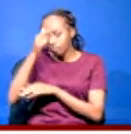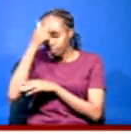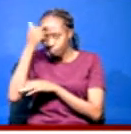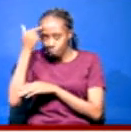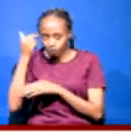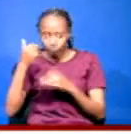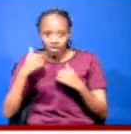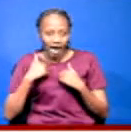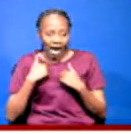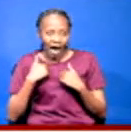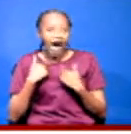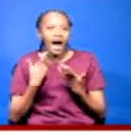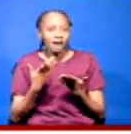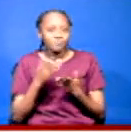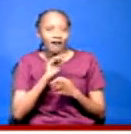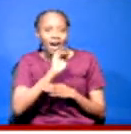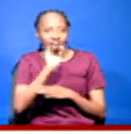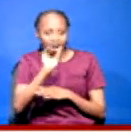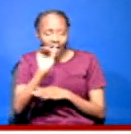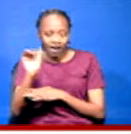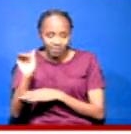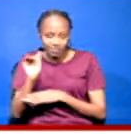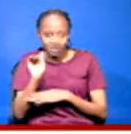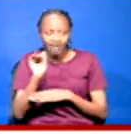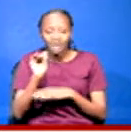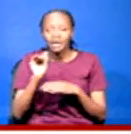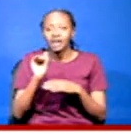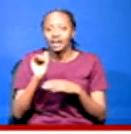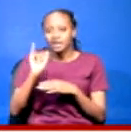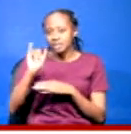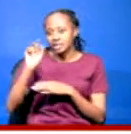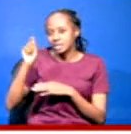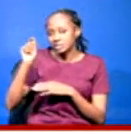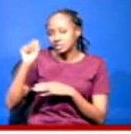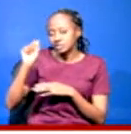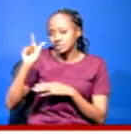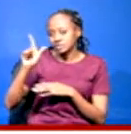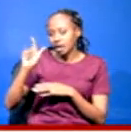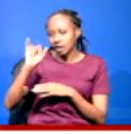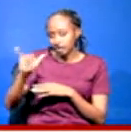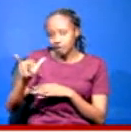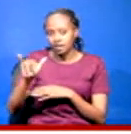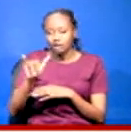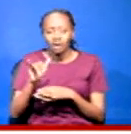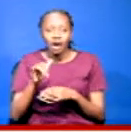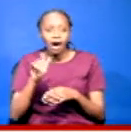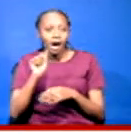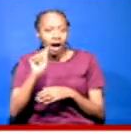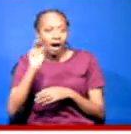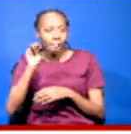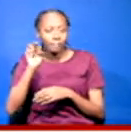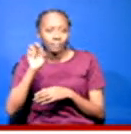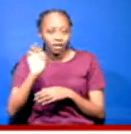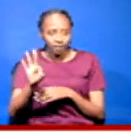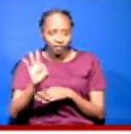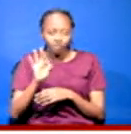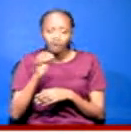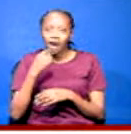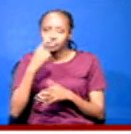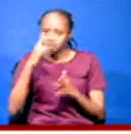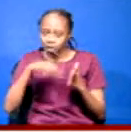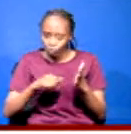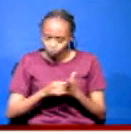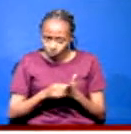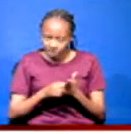request from the Italian health institutions, and AMREF has offered that in addition to KMTC, if there are